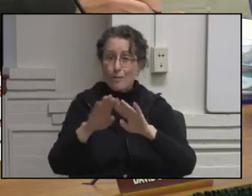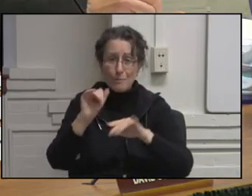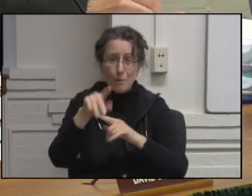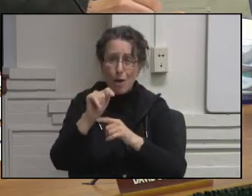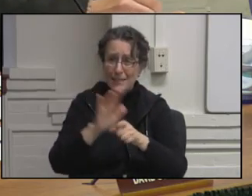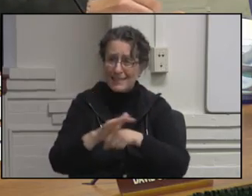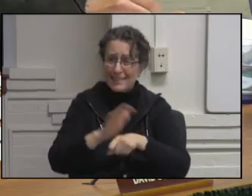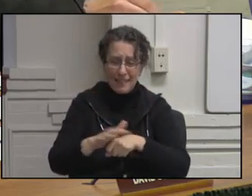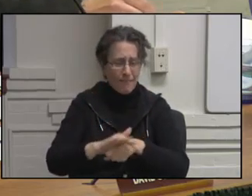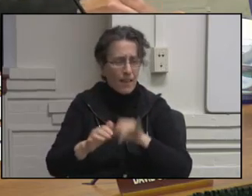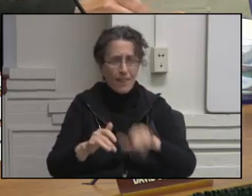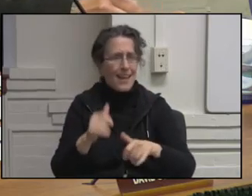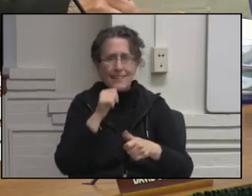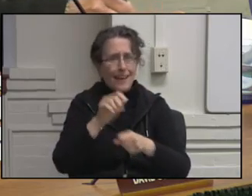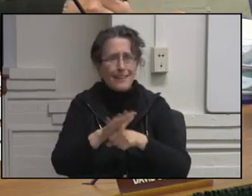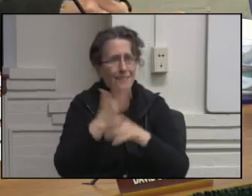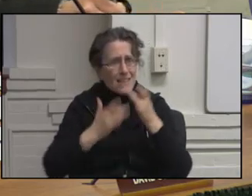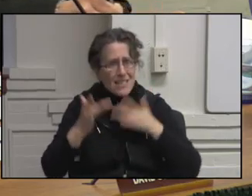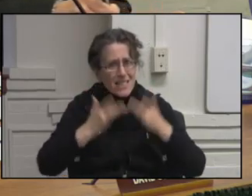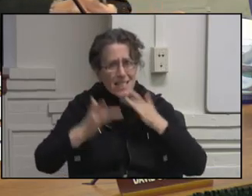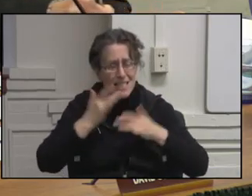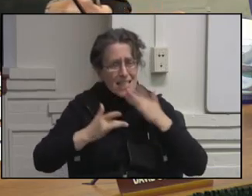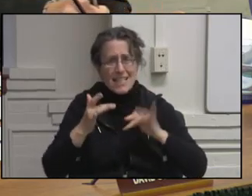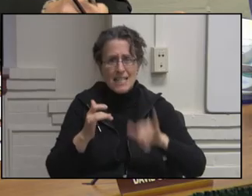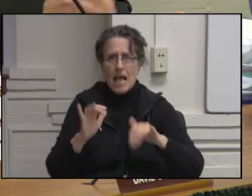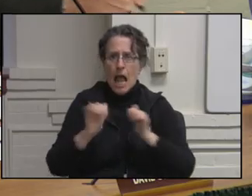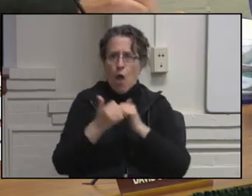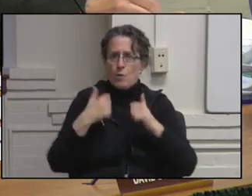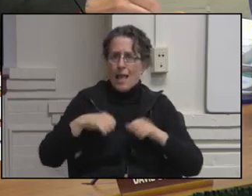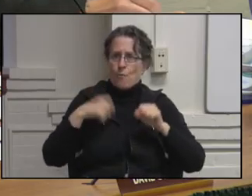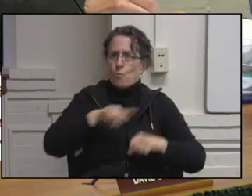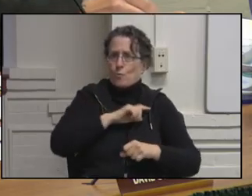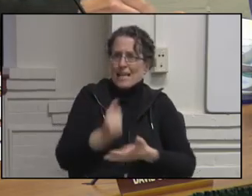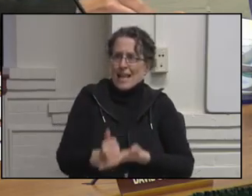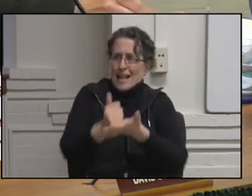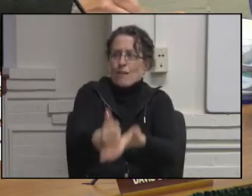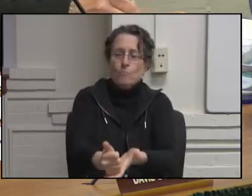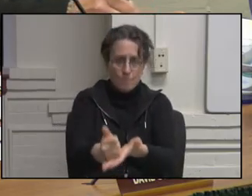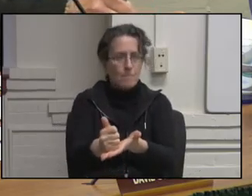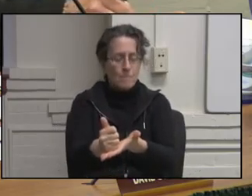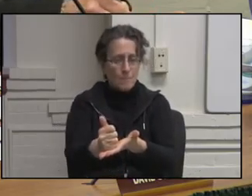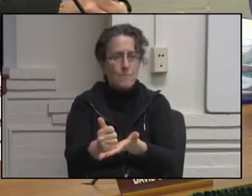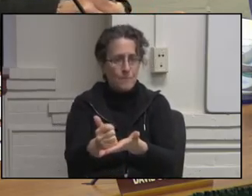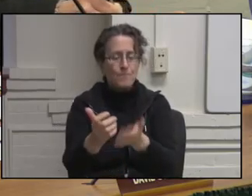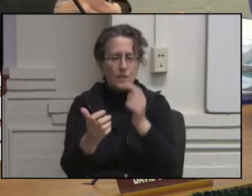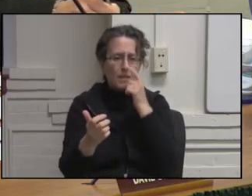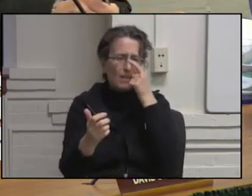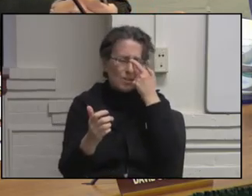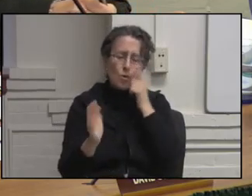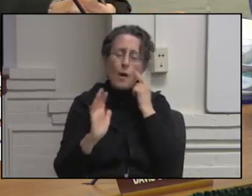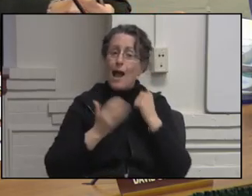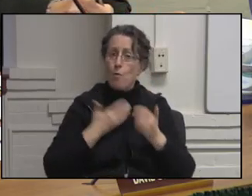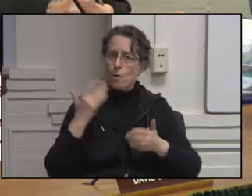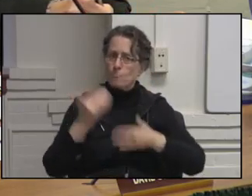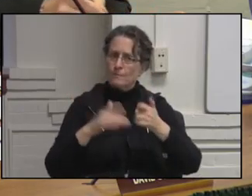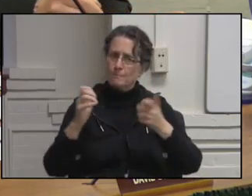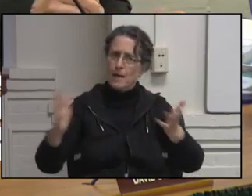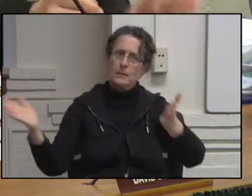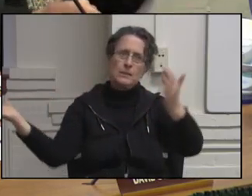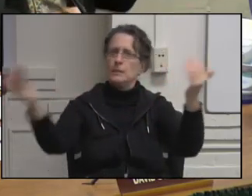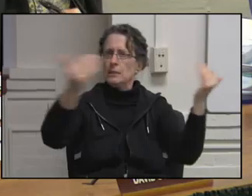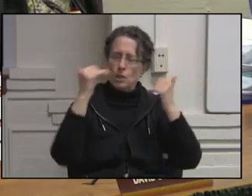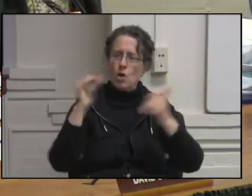commonly heard example of that. So having a really broad, open process that doesn't just say, come up, you know, we're having a public meeting,